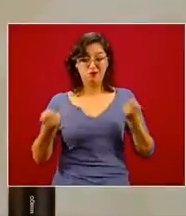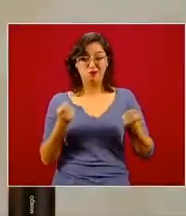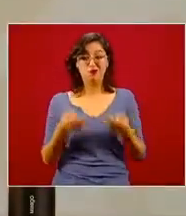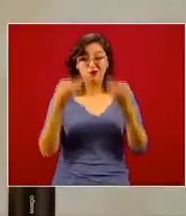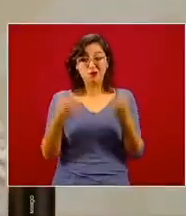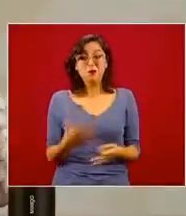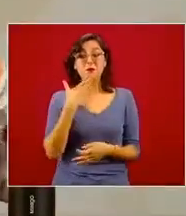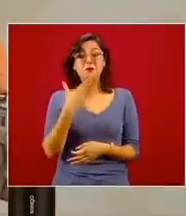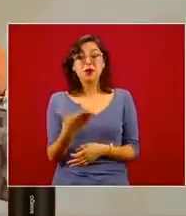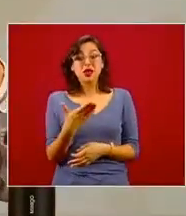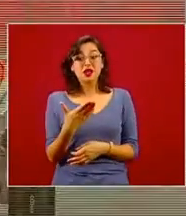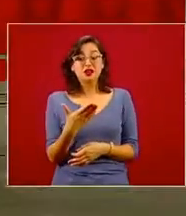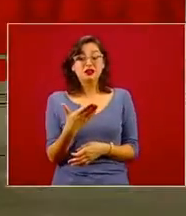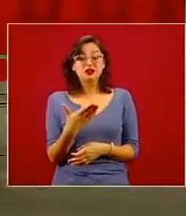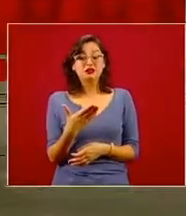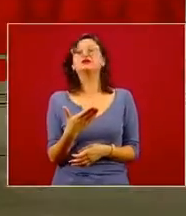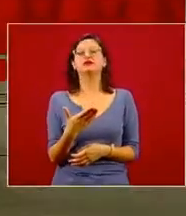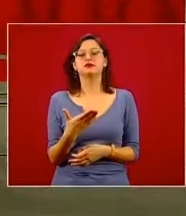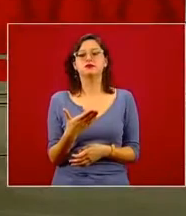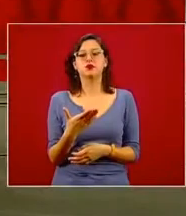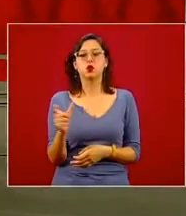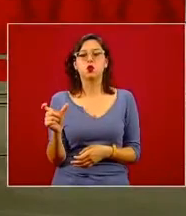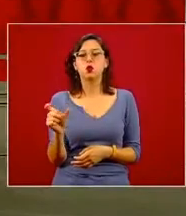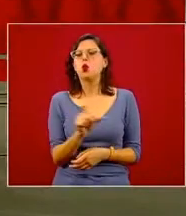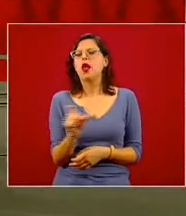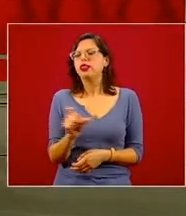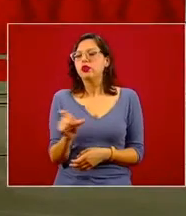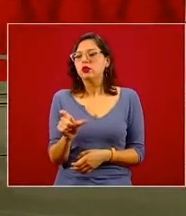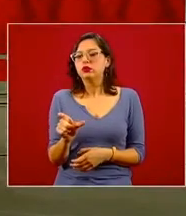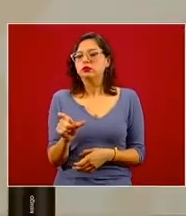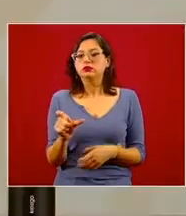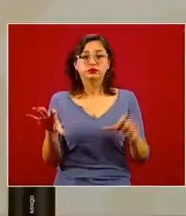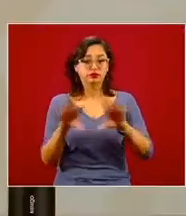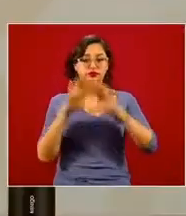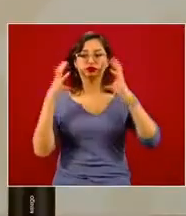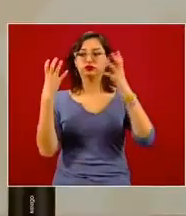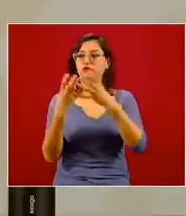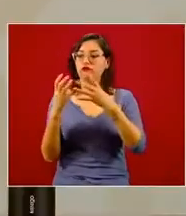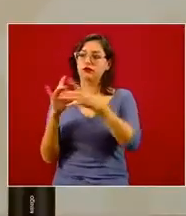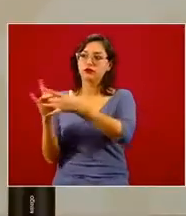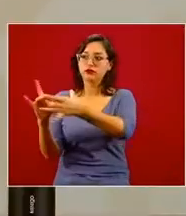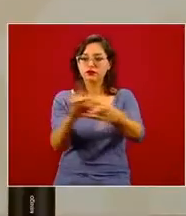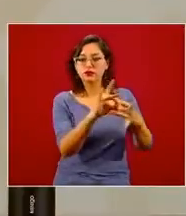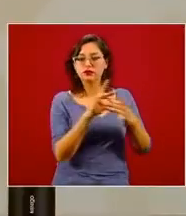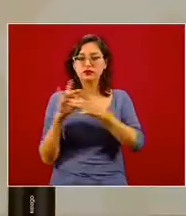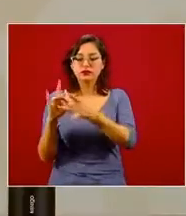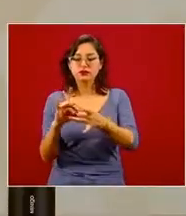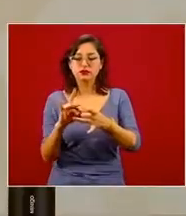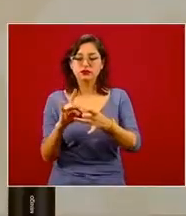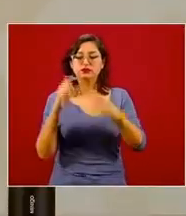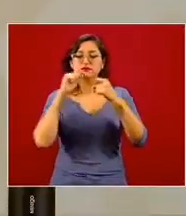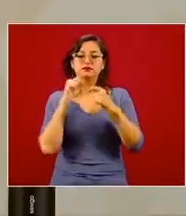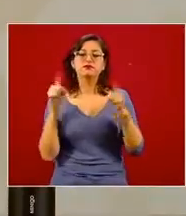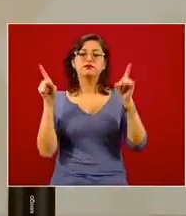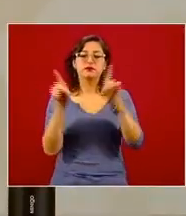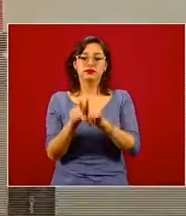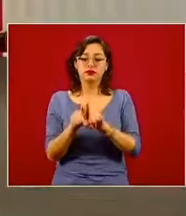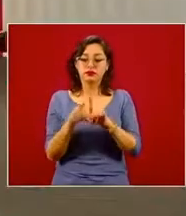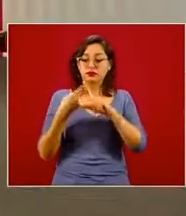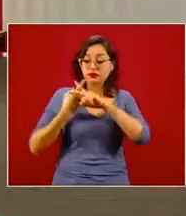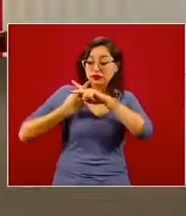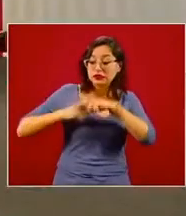how epidemics are being handled. These are more effective when there is an international or